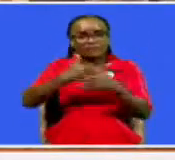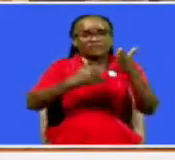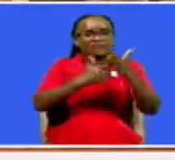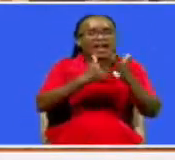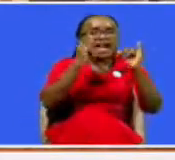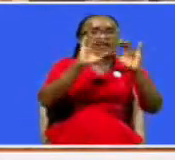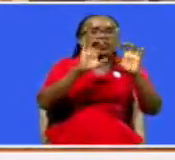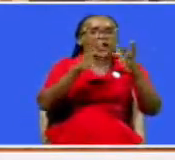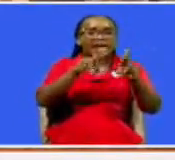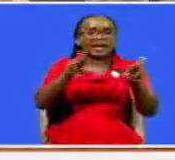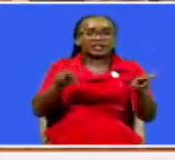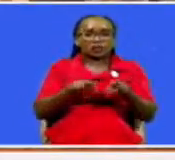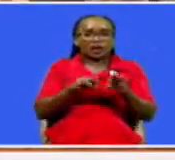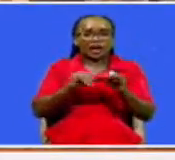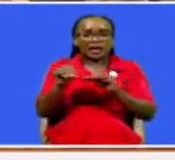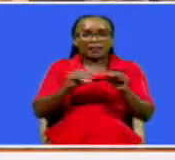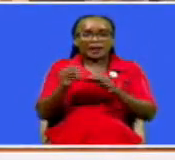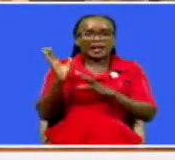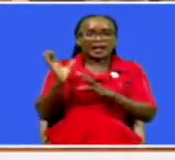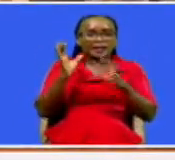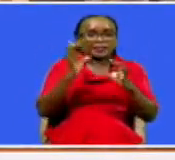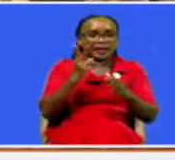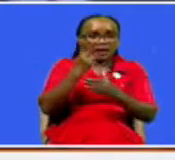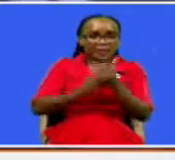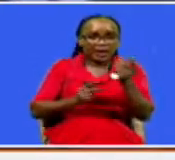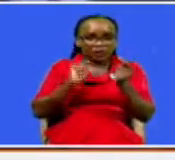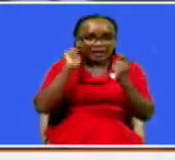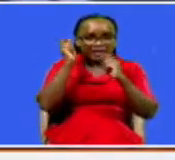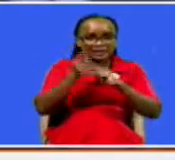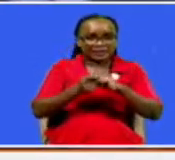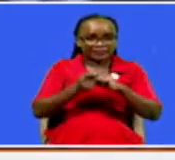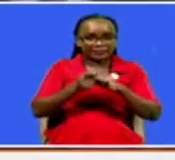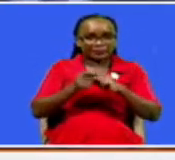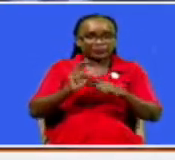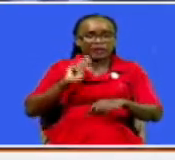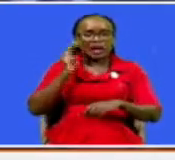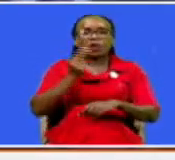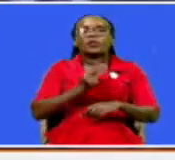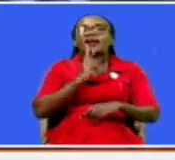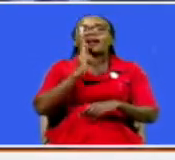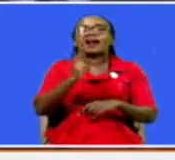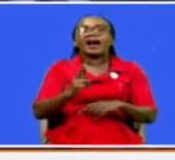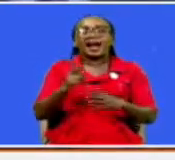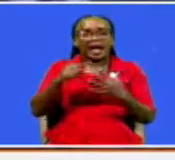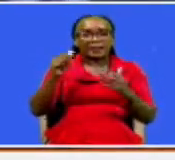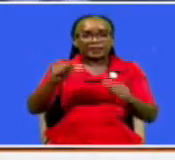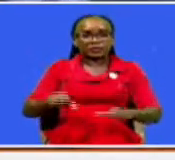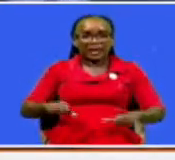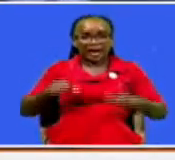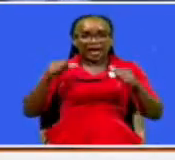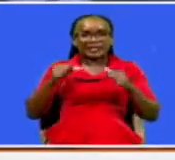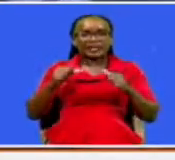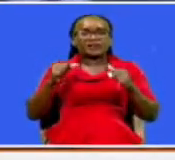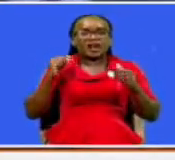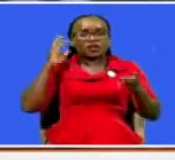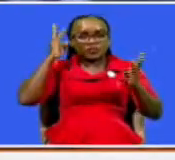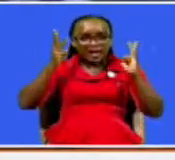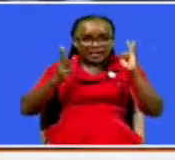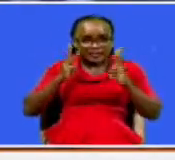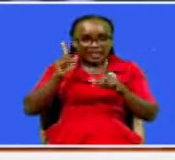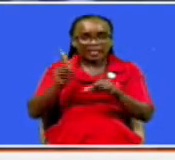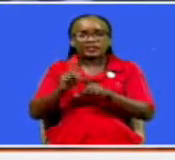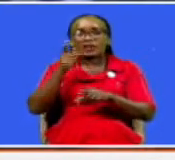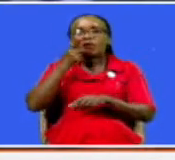classrooms aimed at managing the burden of double transition. And we are particularly alive to the anxieties